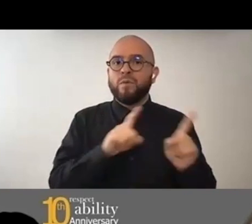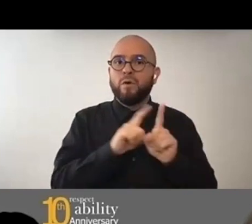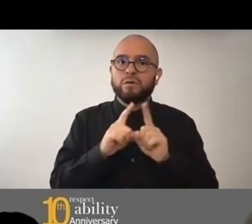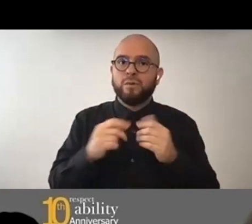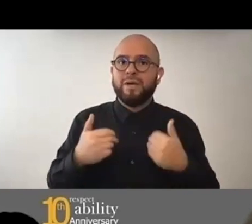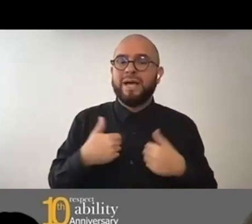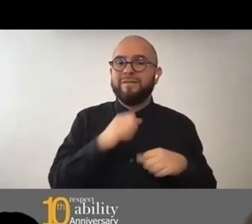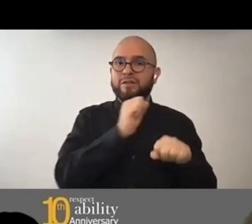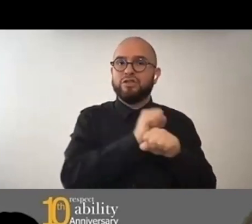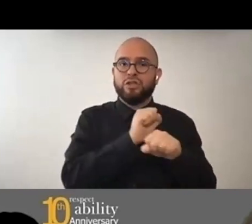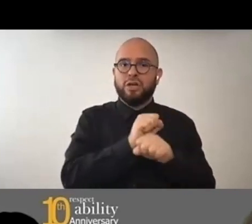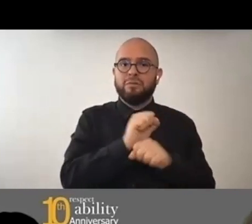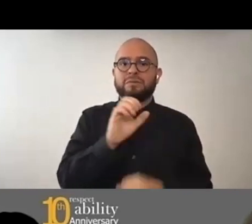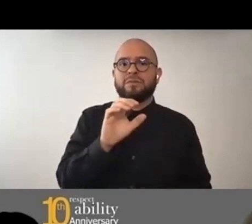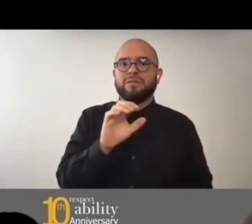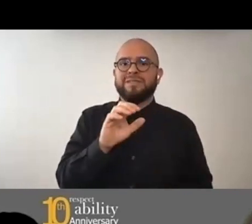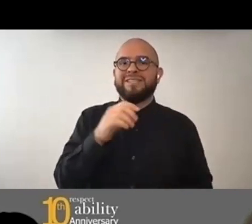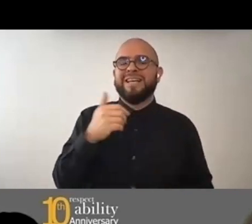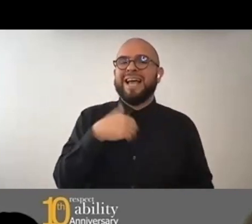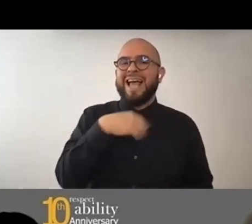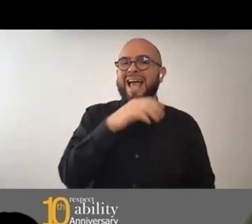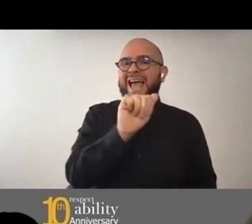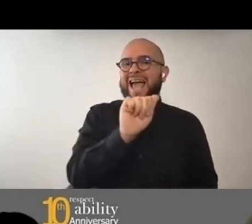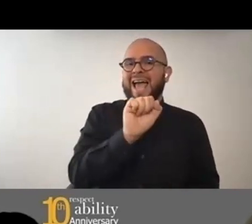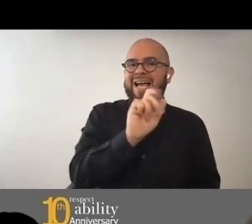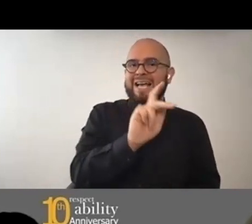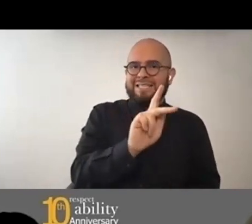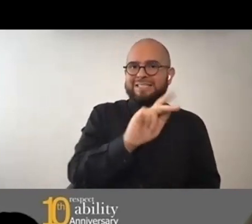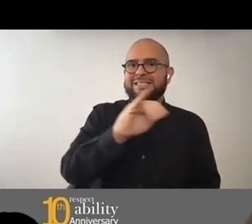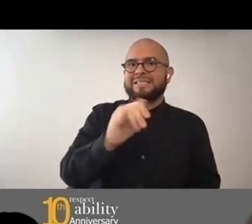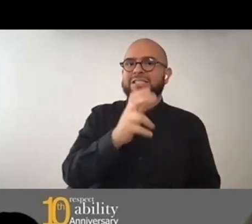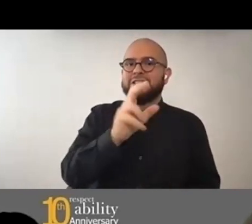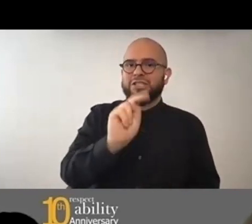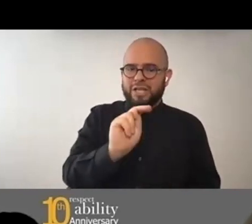can find at askjan.org, and that's